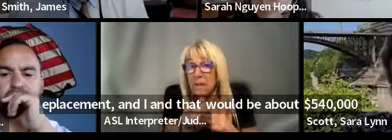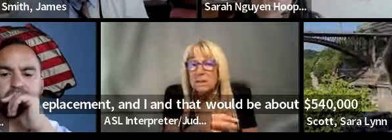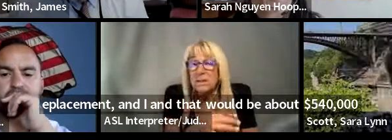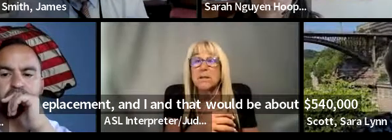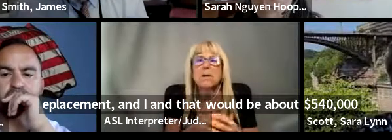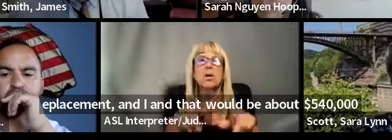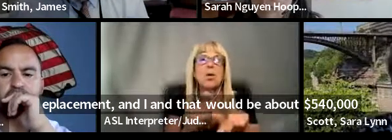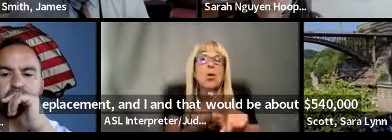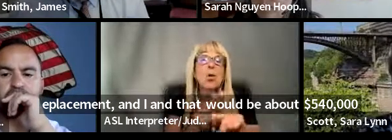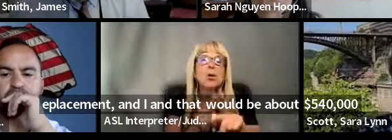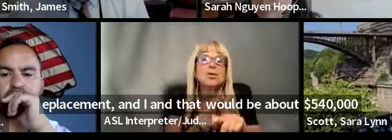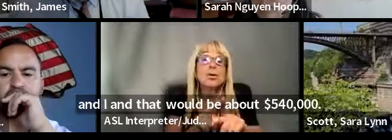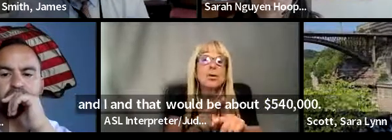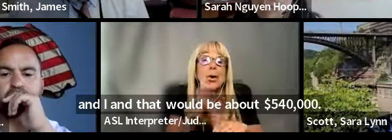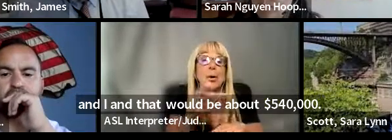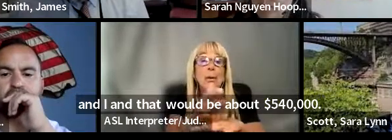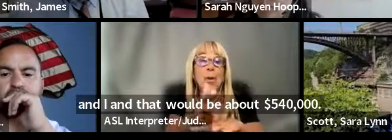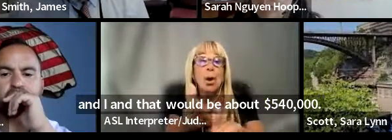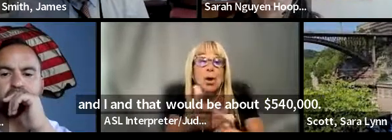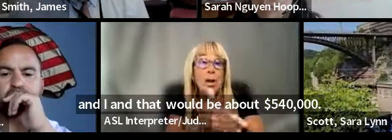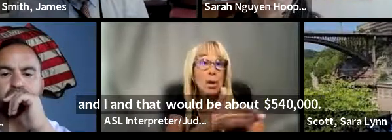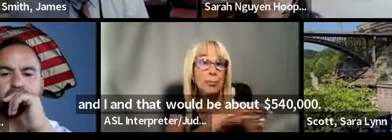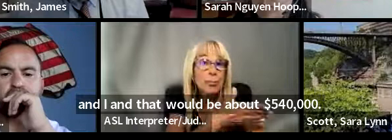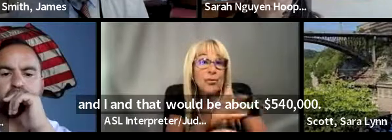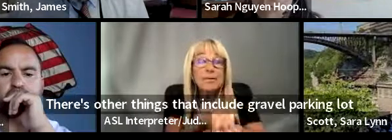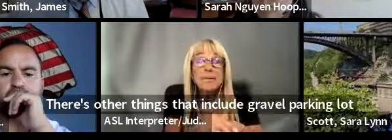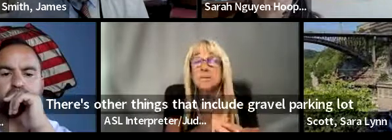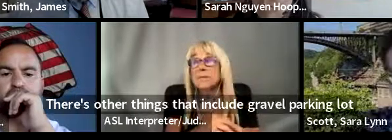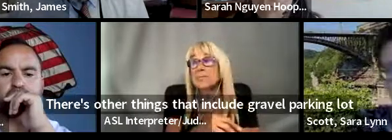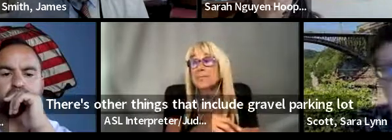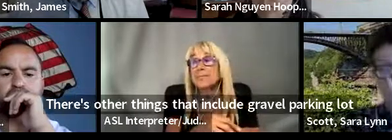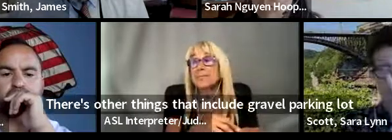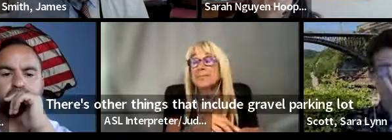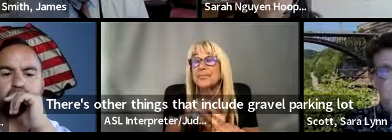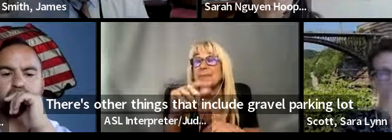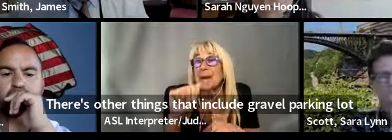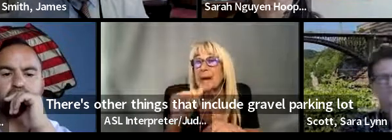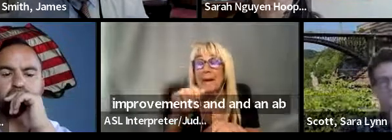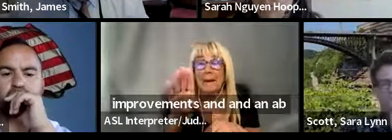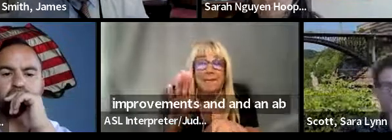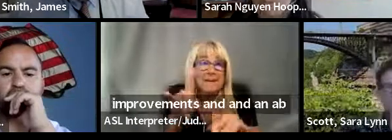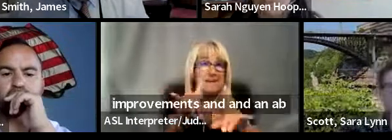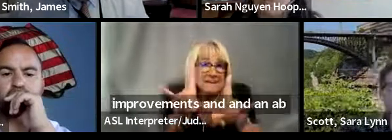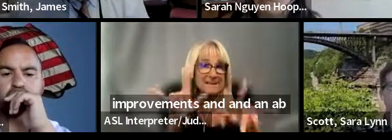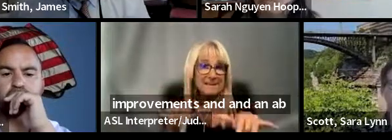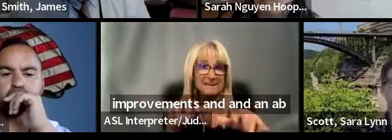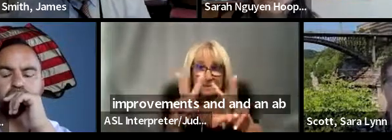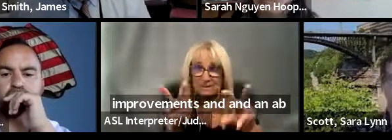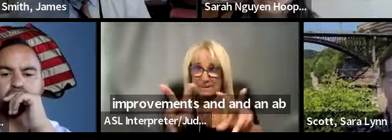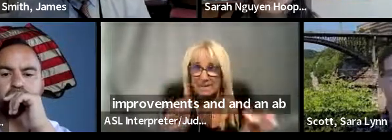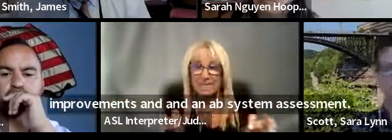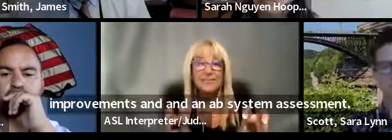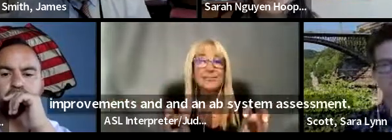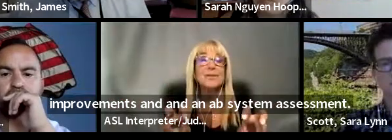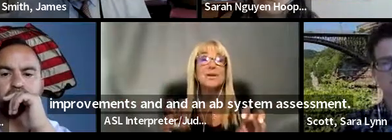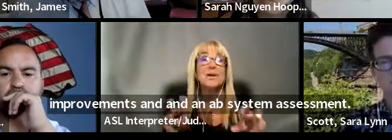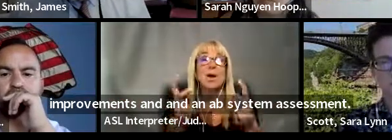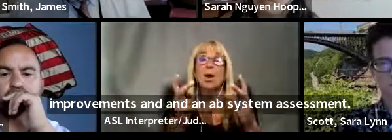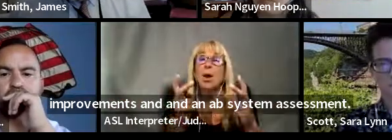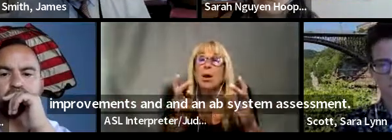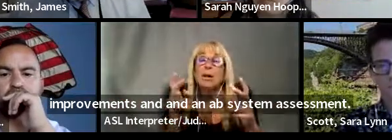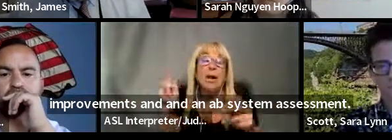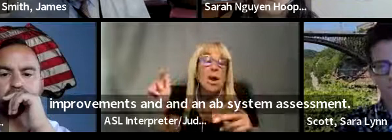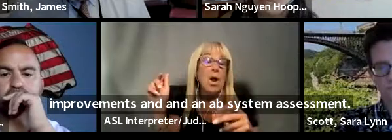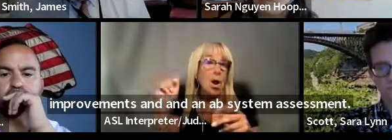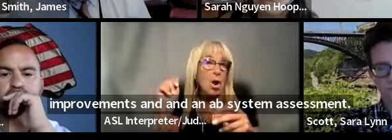gravel parking lot improvements, an AV system assessment. Again, that audio visual equipment is key